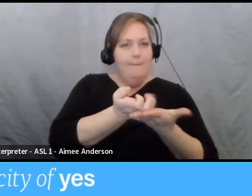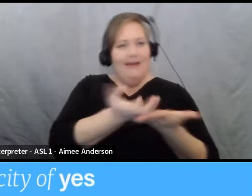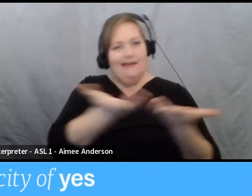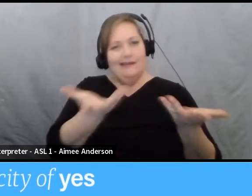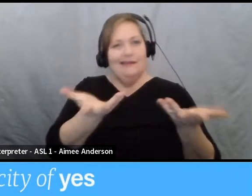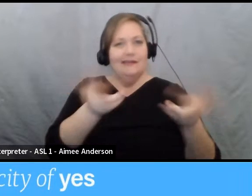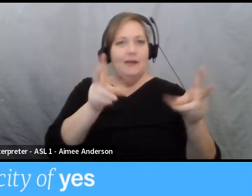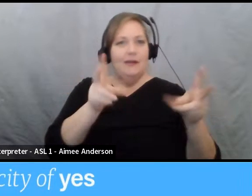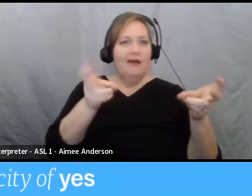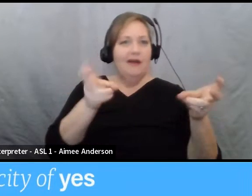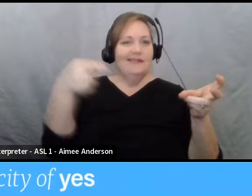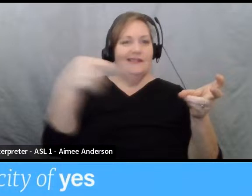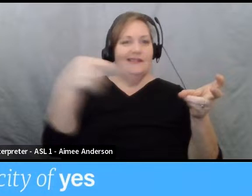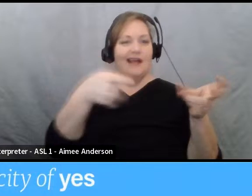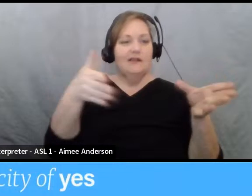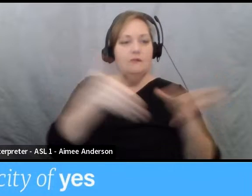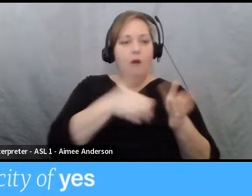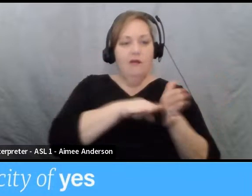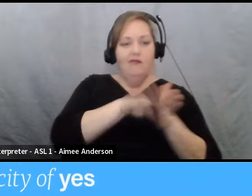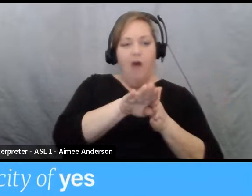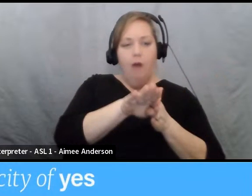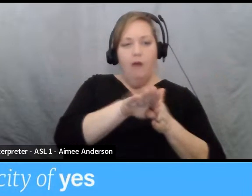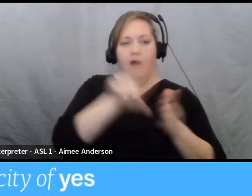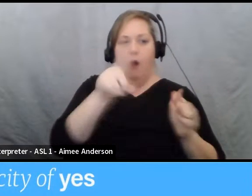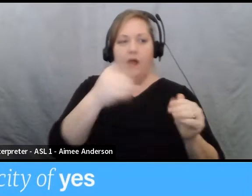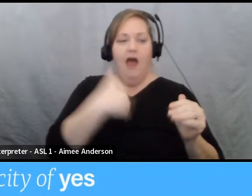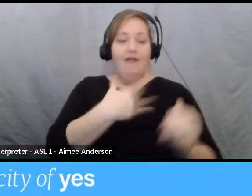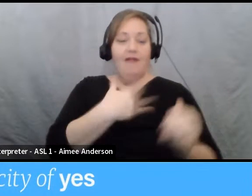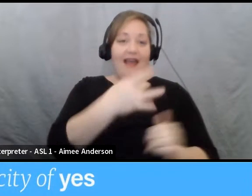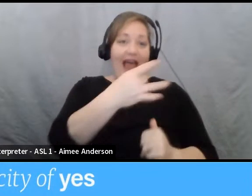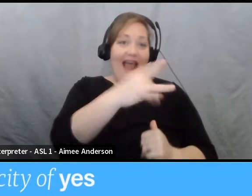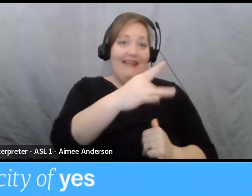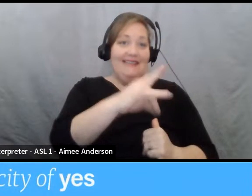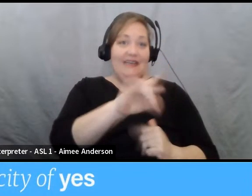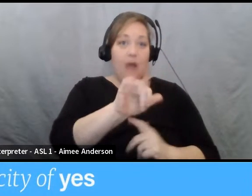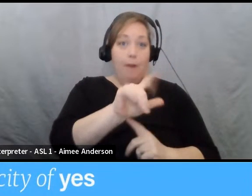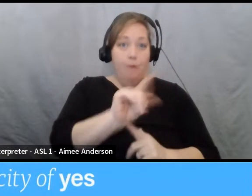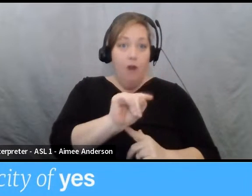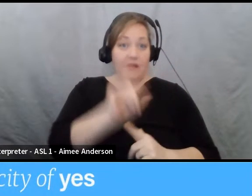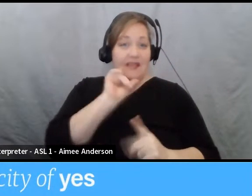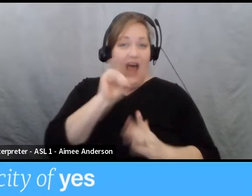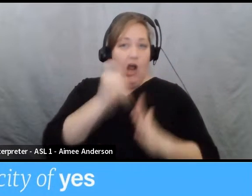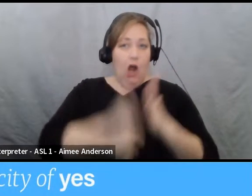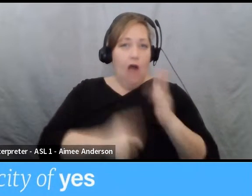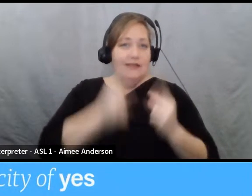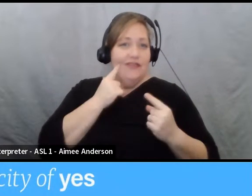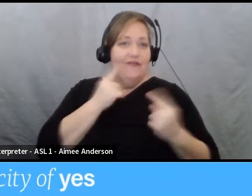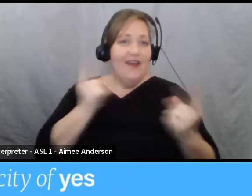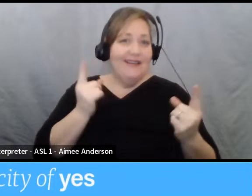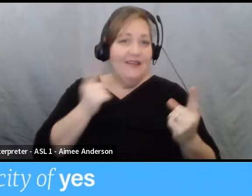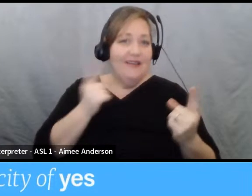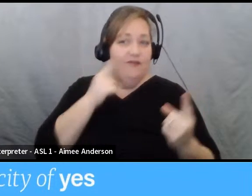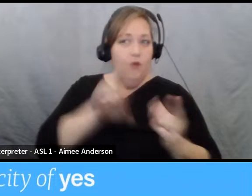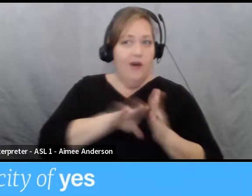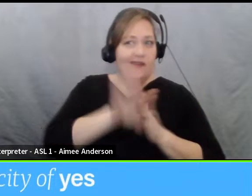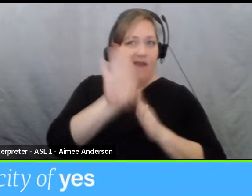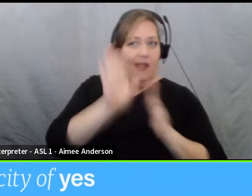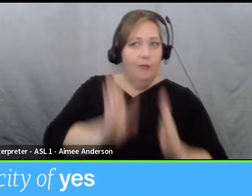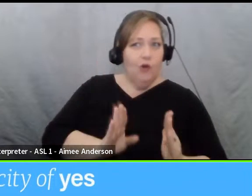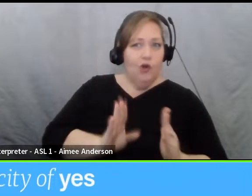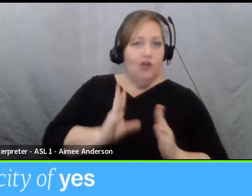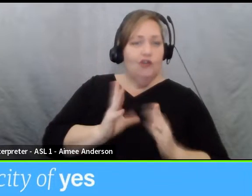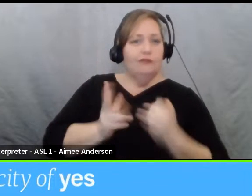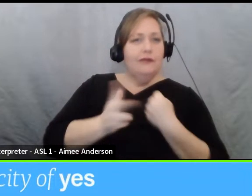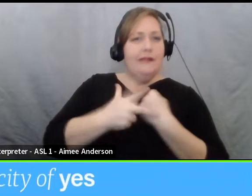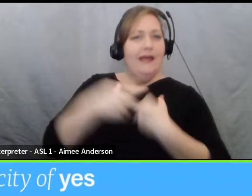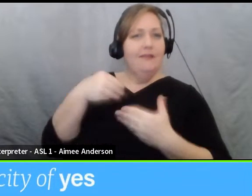regarding a development, small development, one that has only 18 apartments? Is that cost effective for developers? Yeah, so